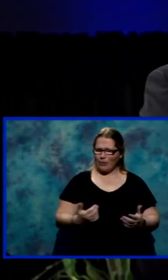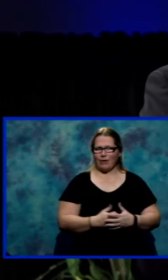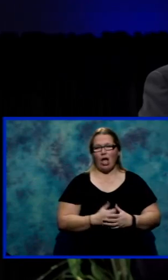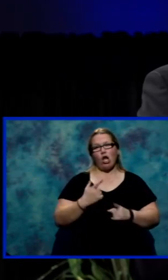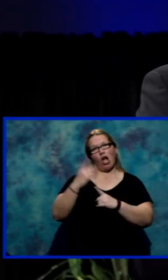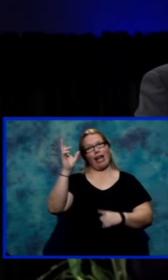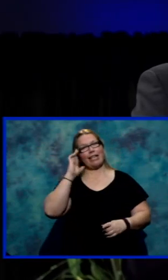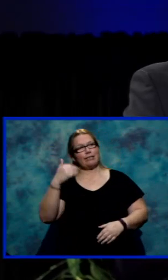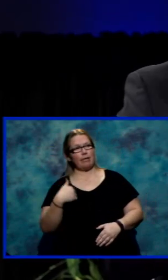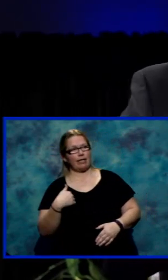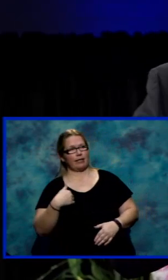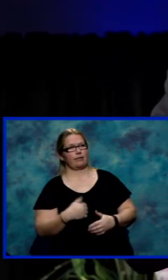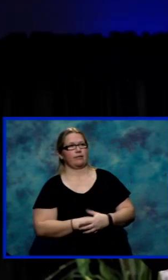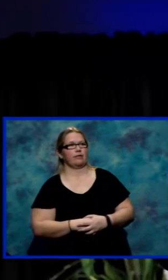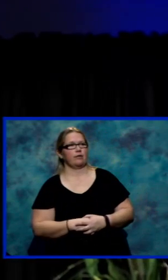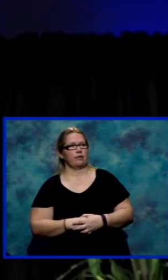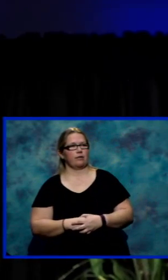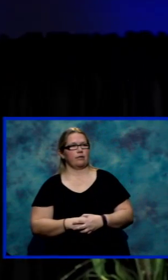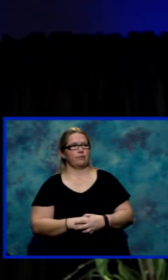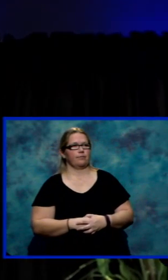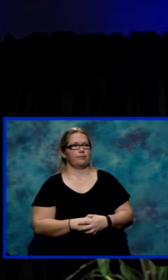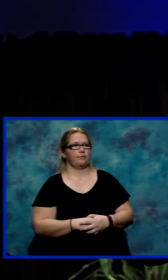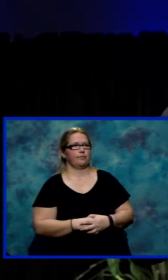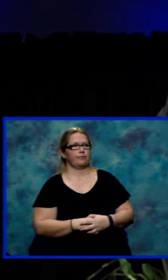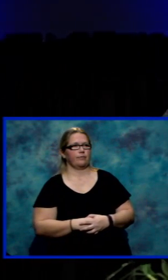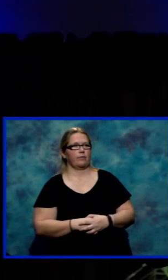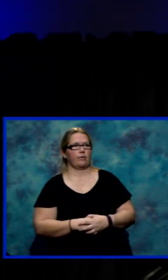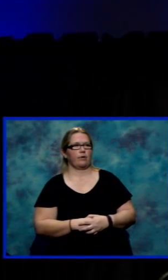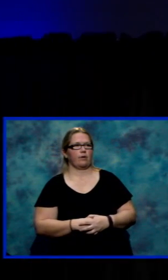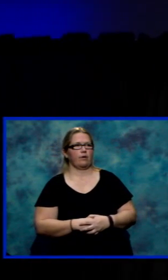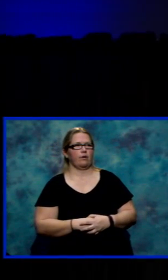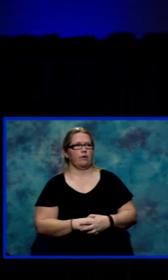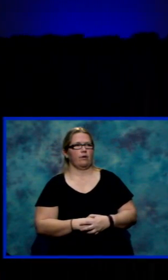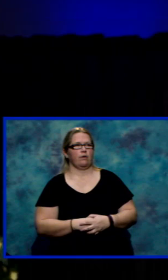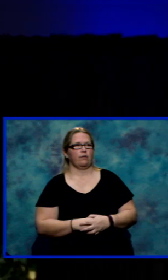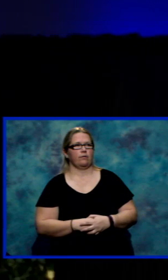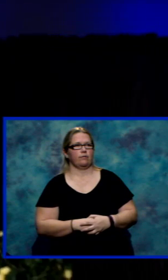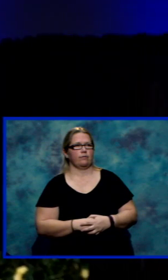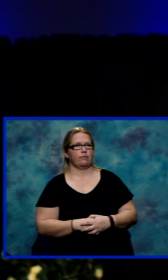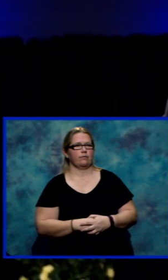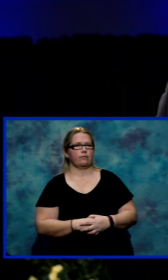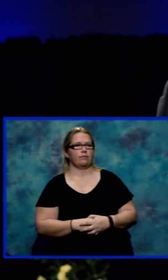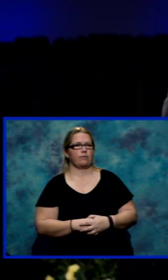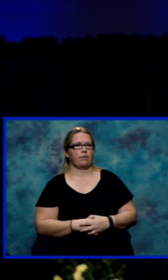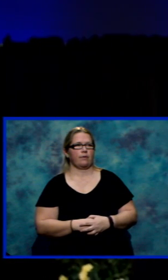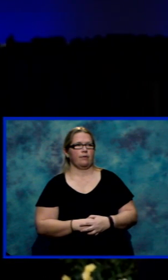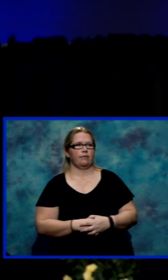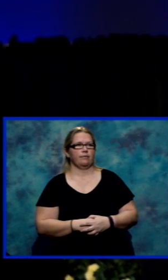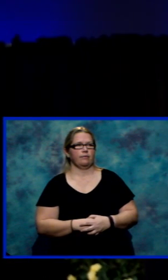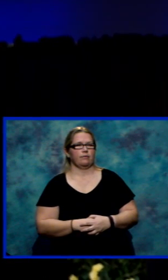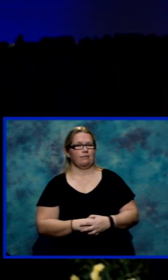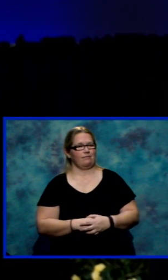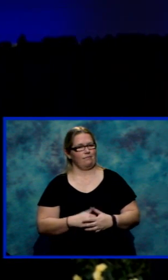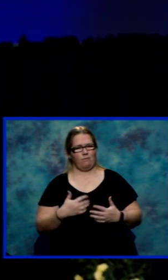me. I'm vindicated. All around the breakfast cereal. What a